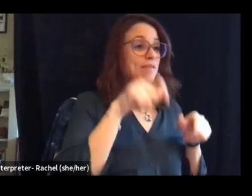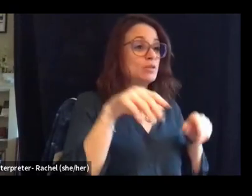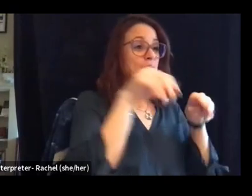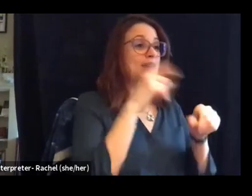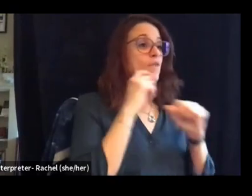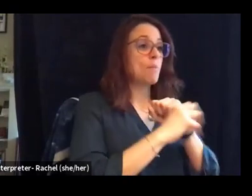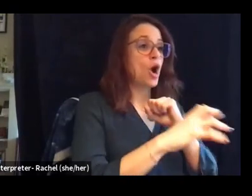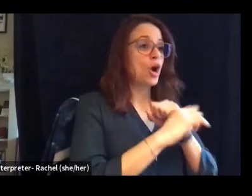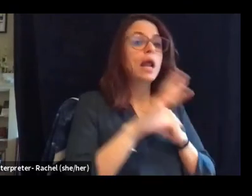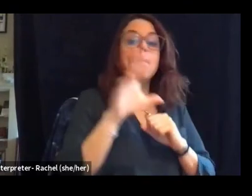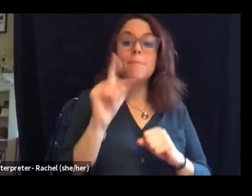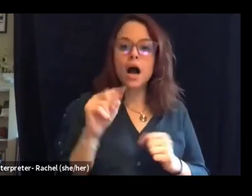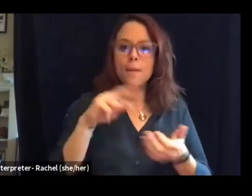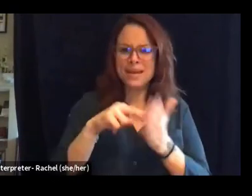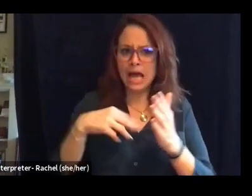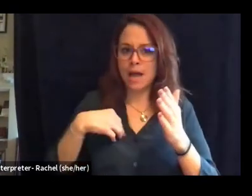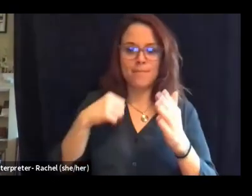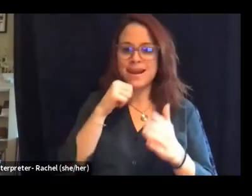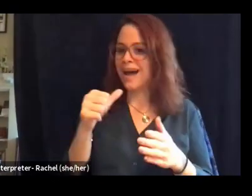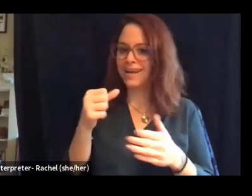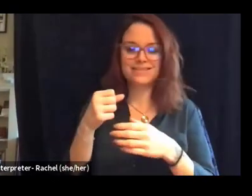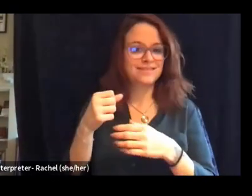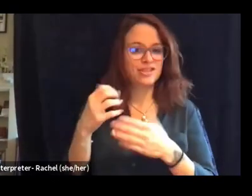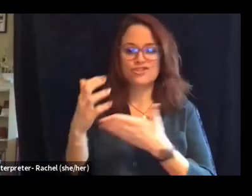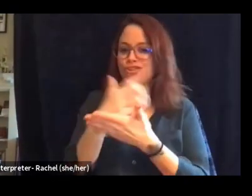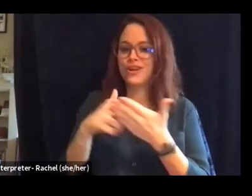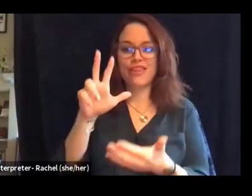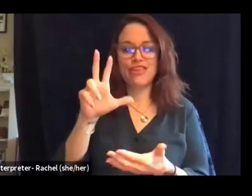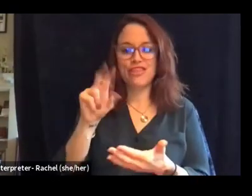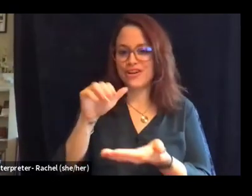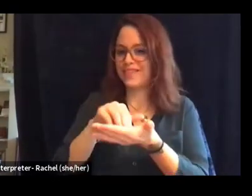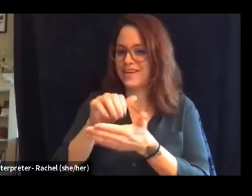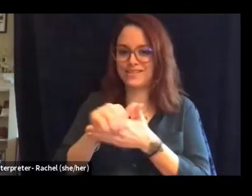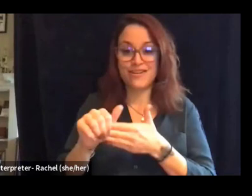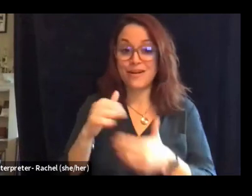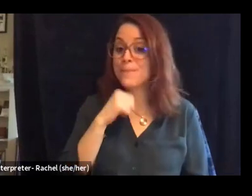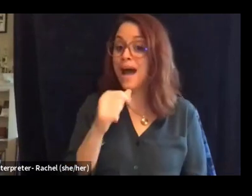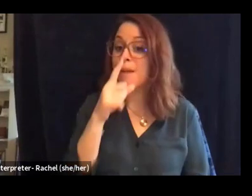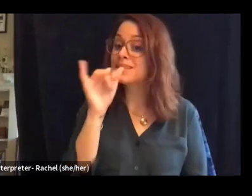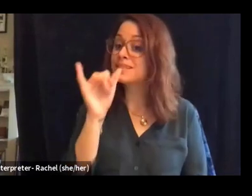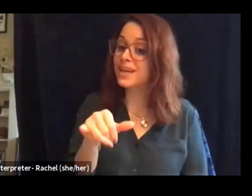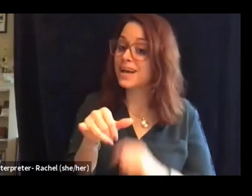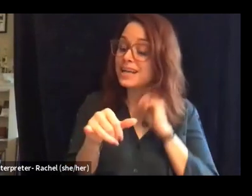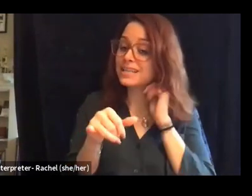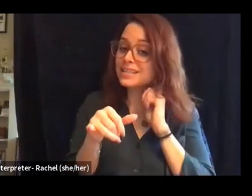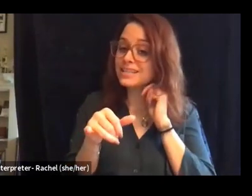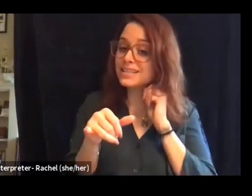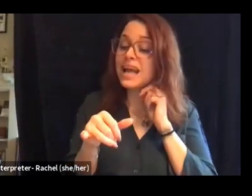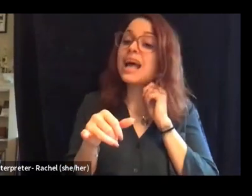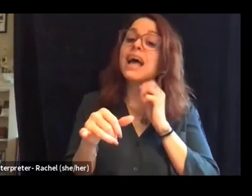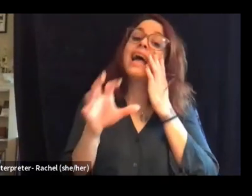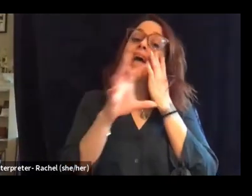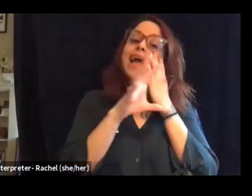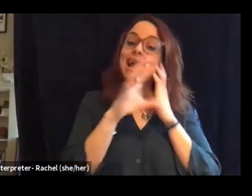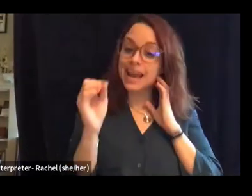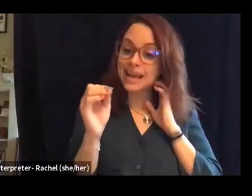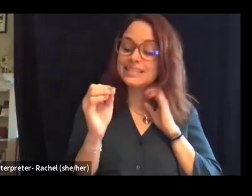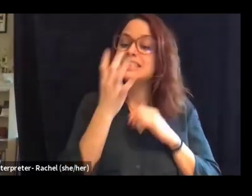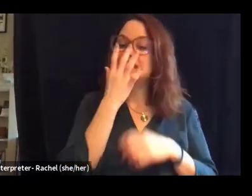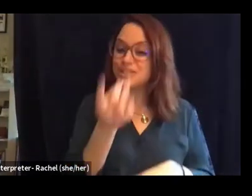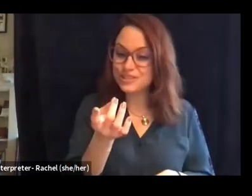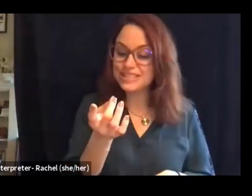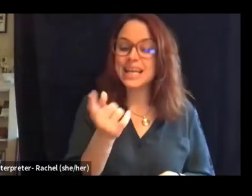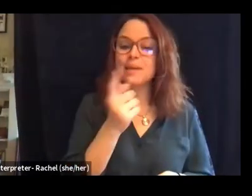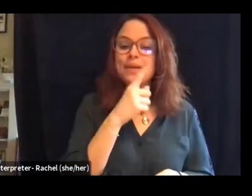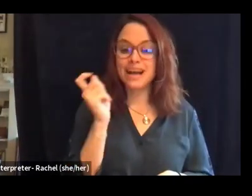generating $30,000. And the worst part of that is the monies that are generated,